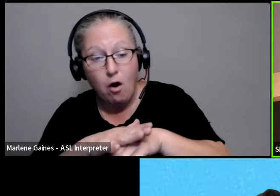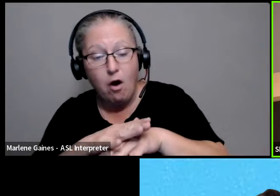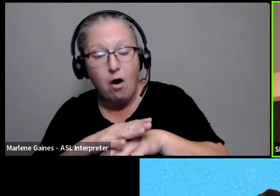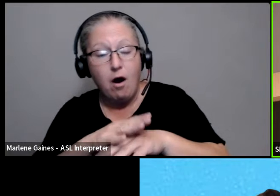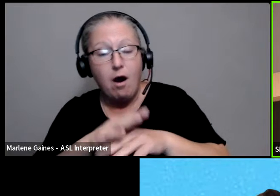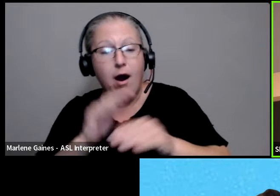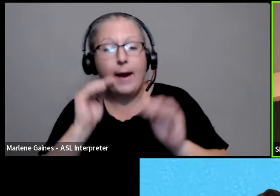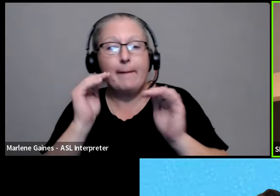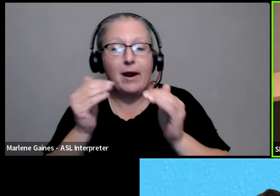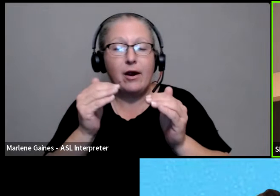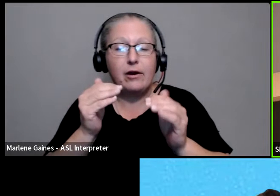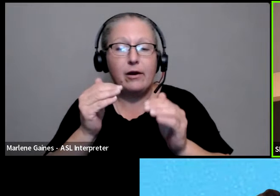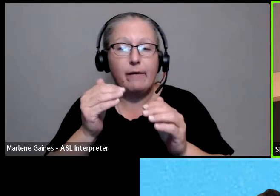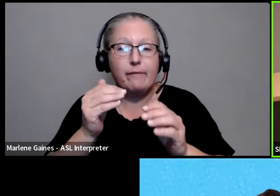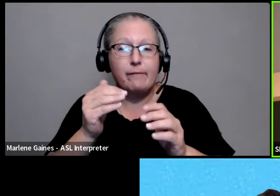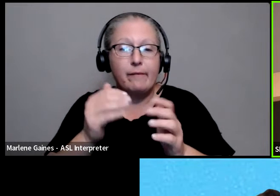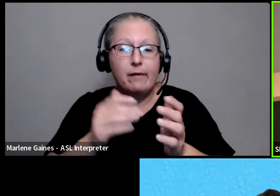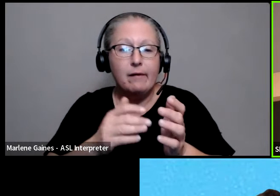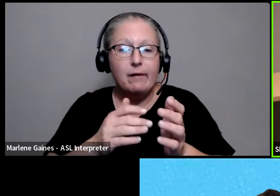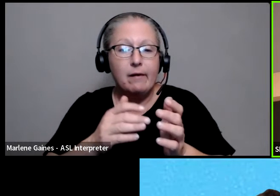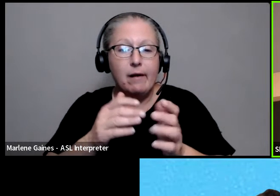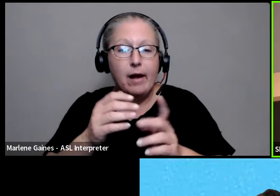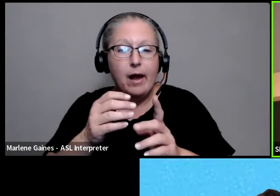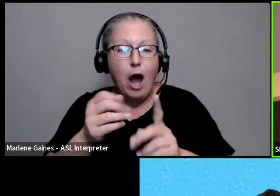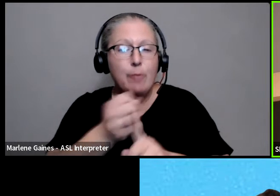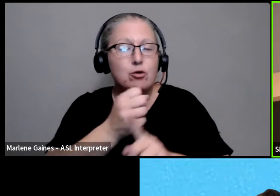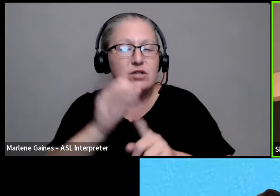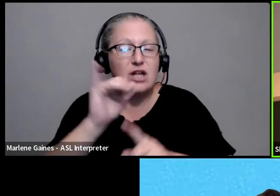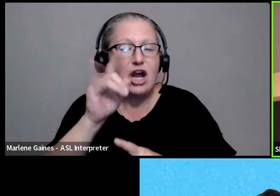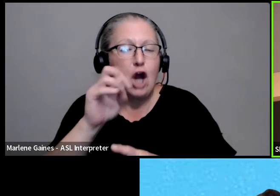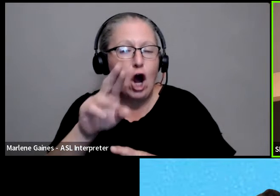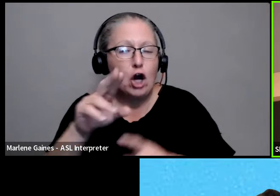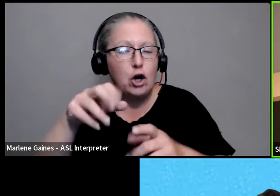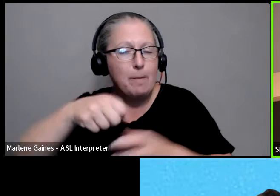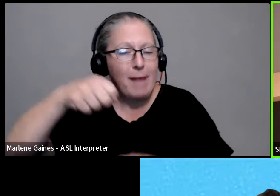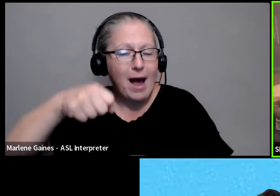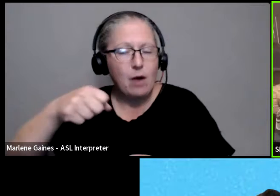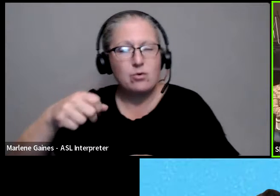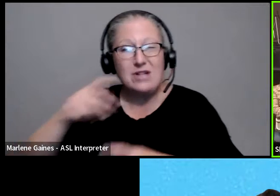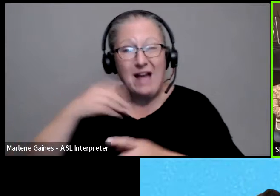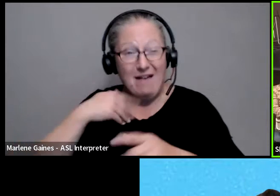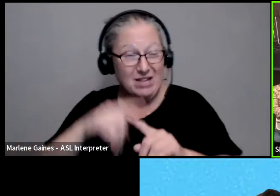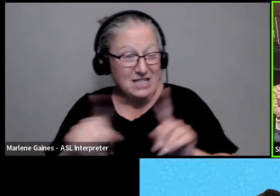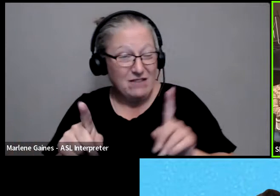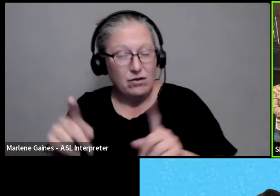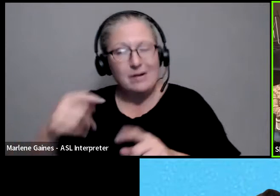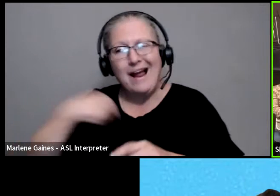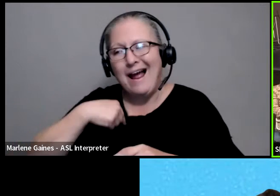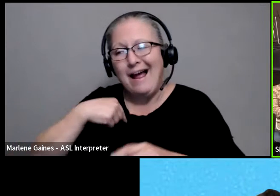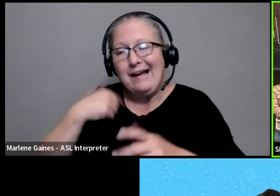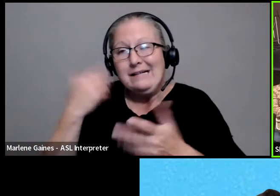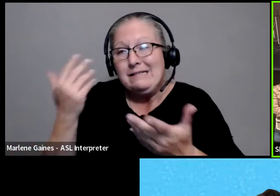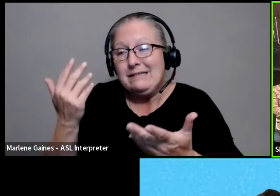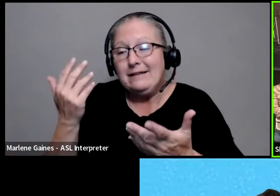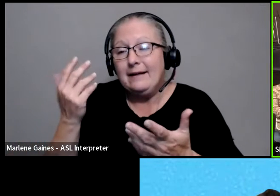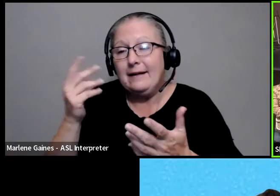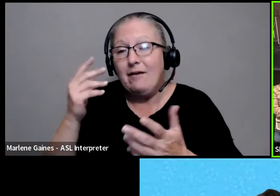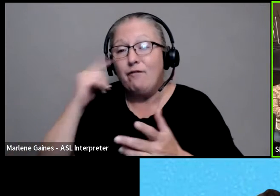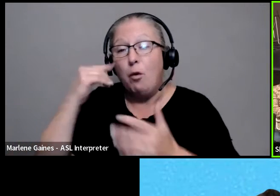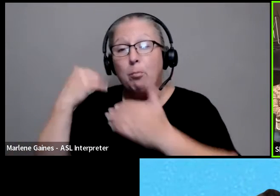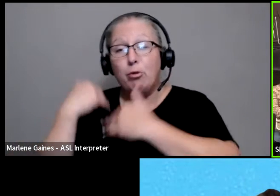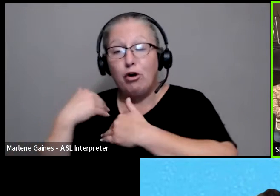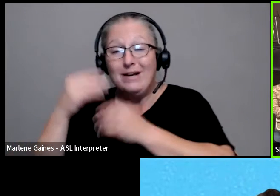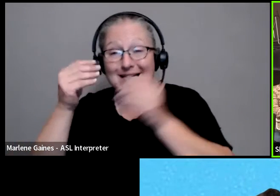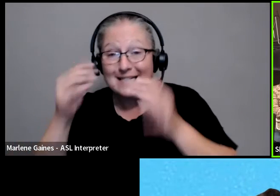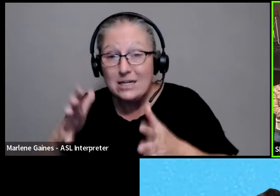abusing the Yonder pouch, right? Is there a differential? So I can only speak like in terms of burden to